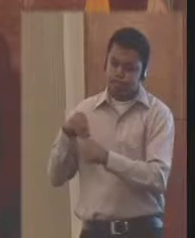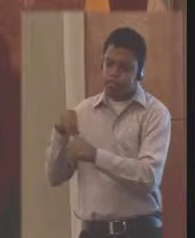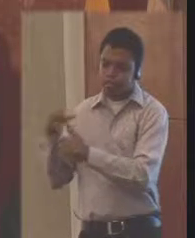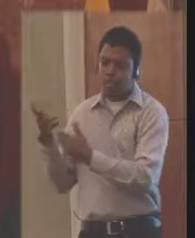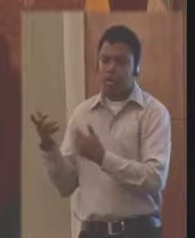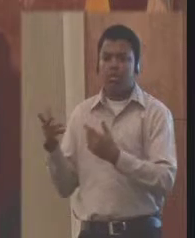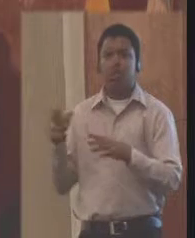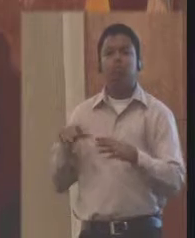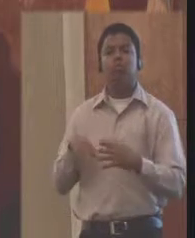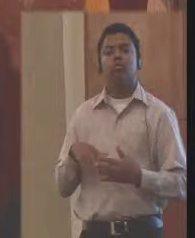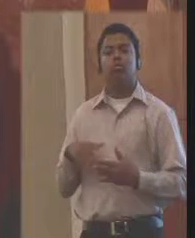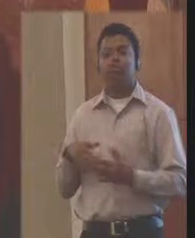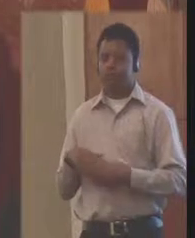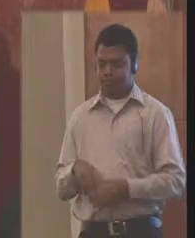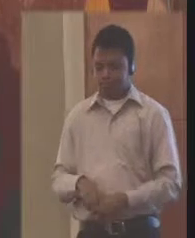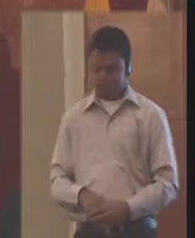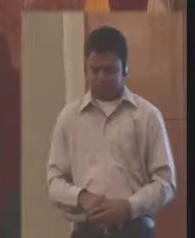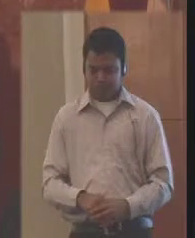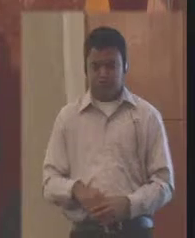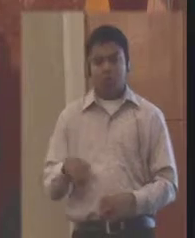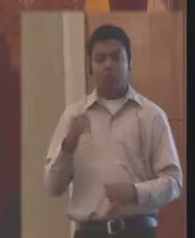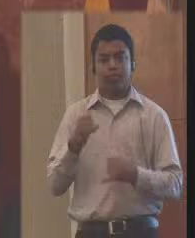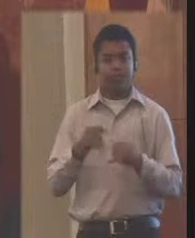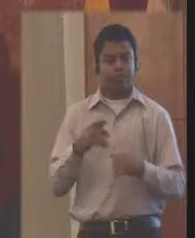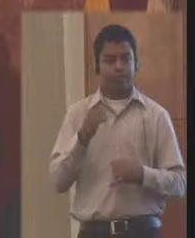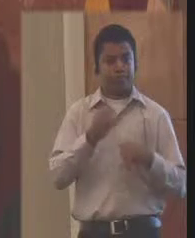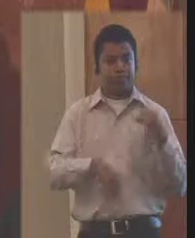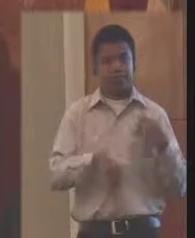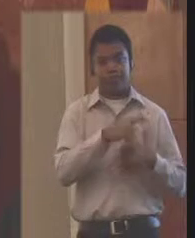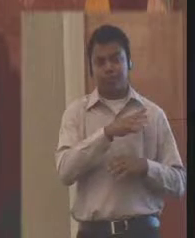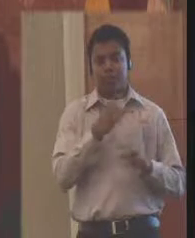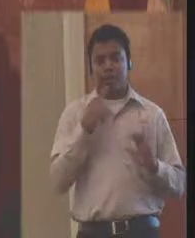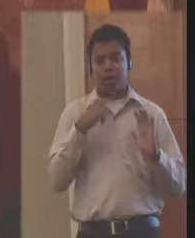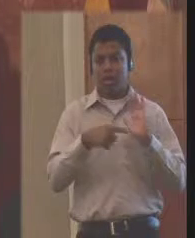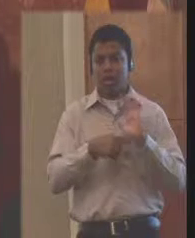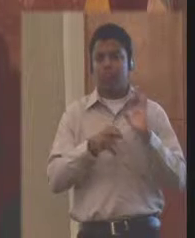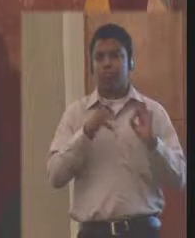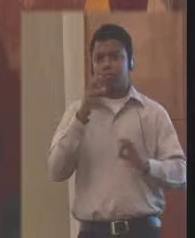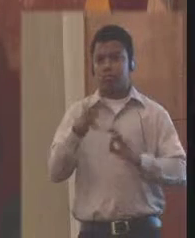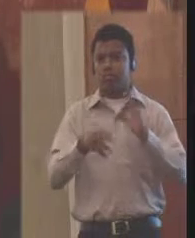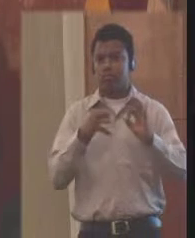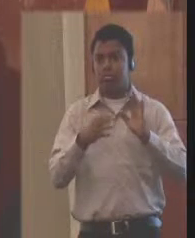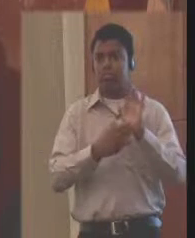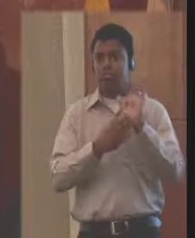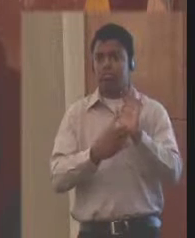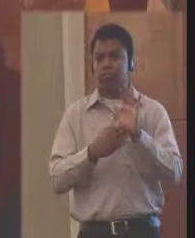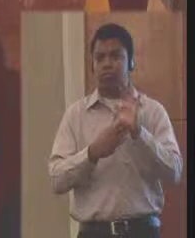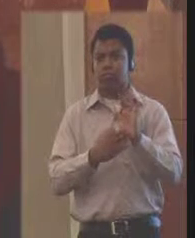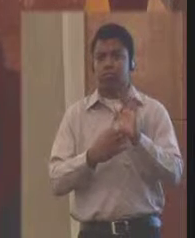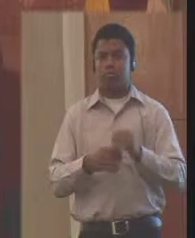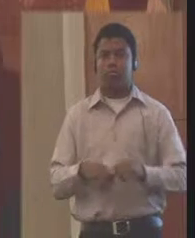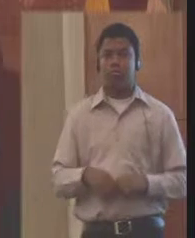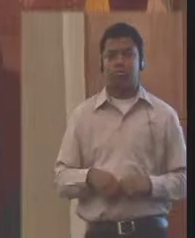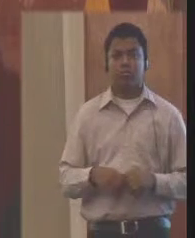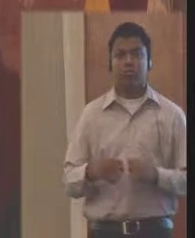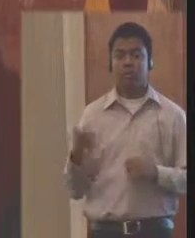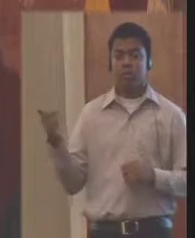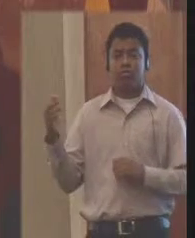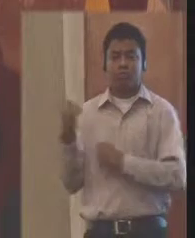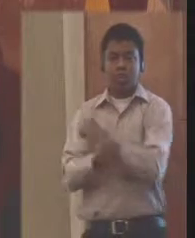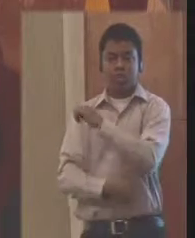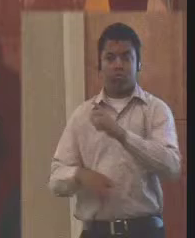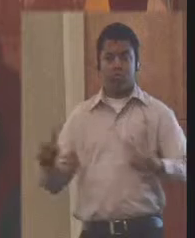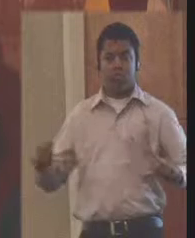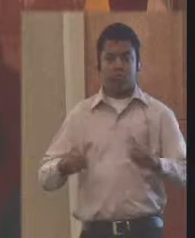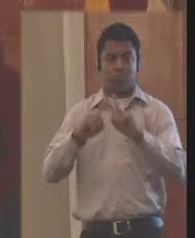And finally, I'm going to draw a few examples from the country I live in, which is France. We conducted